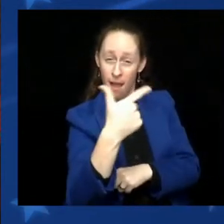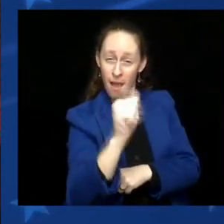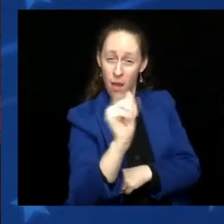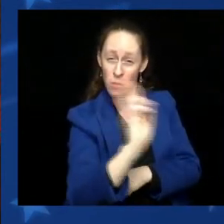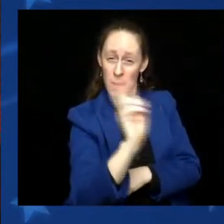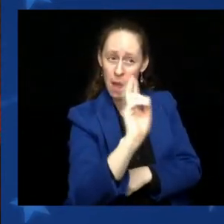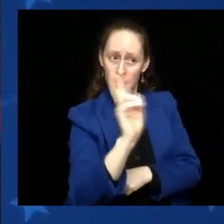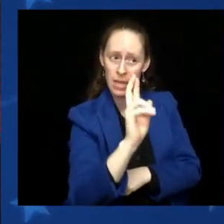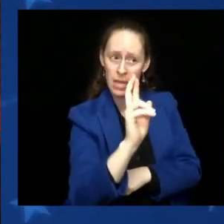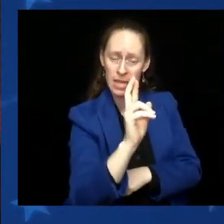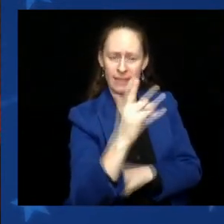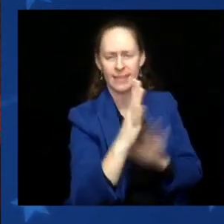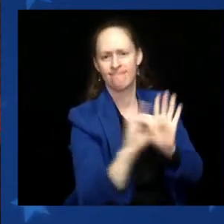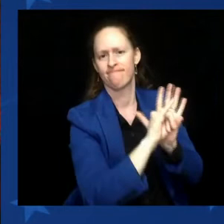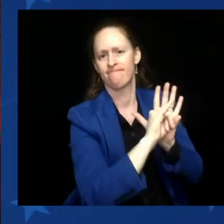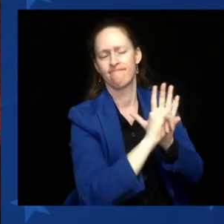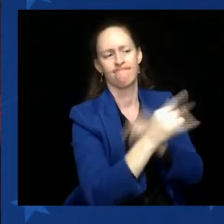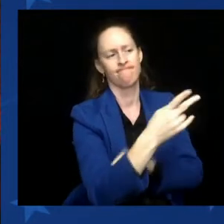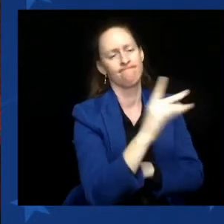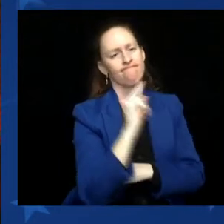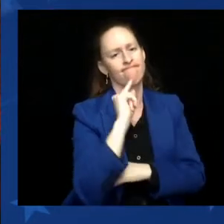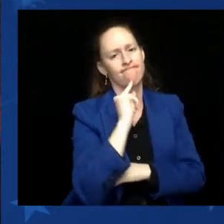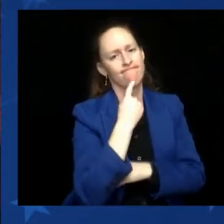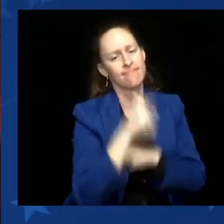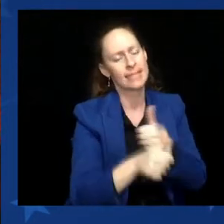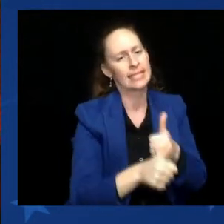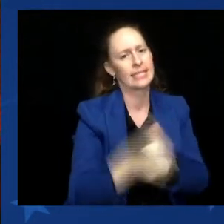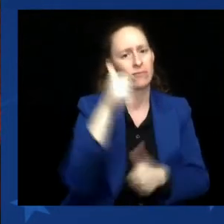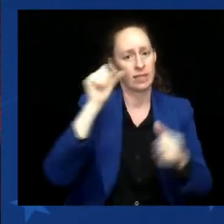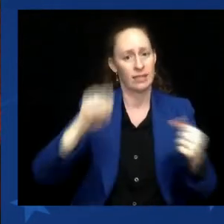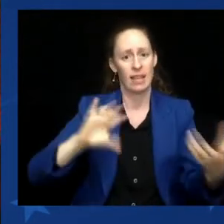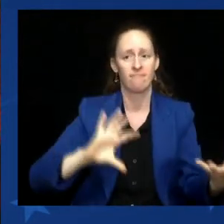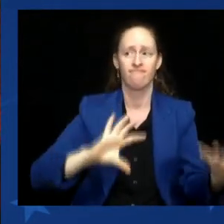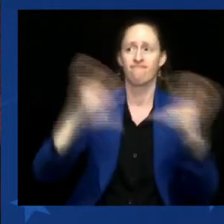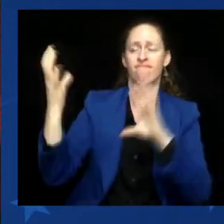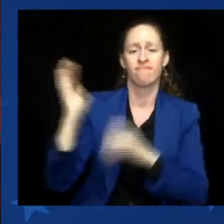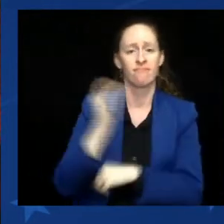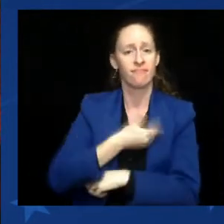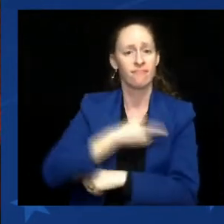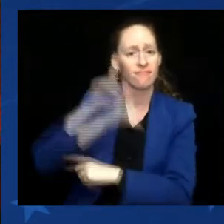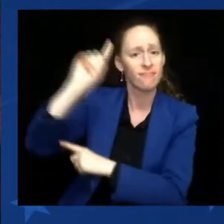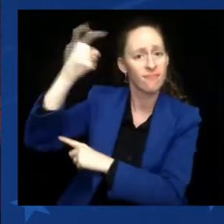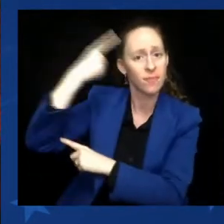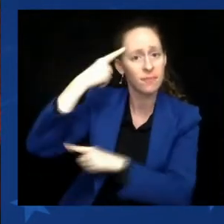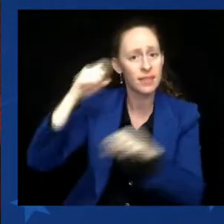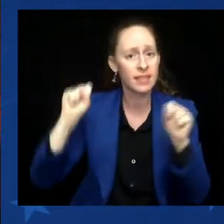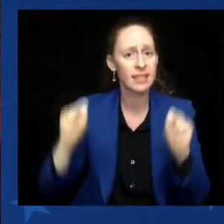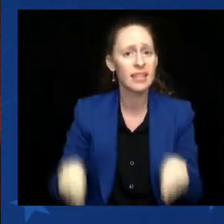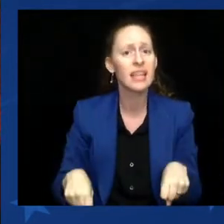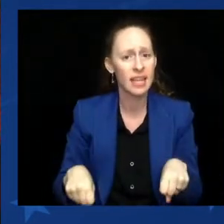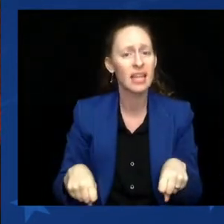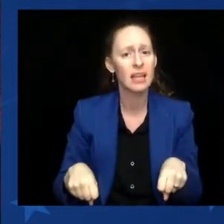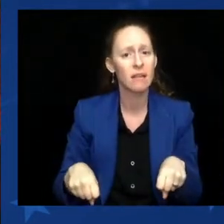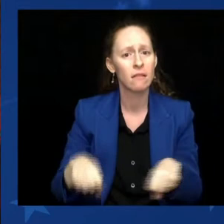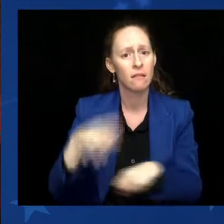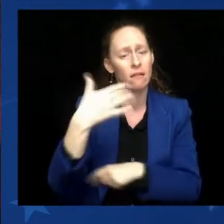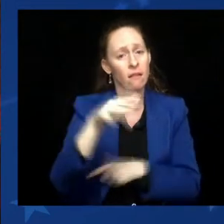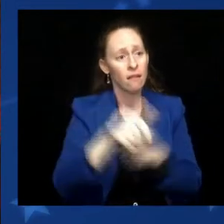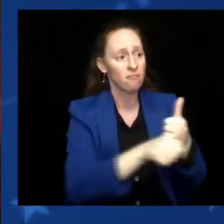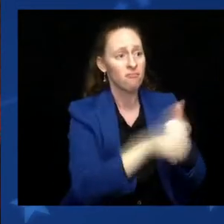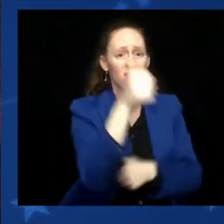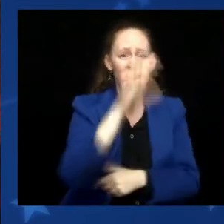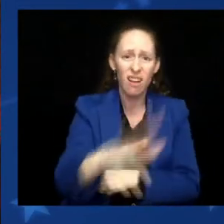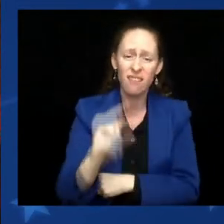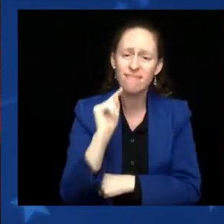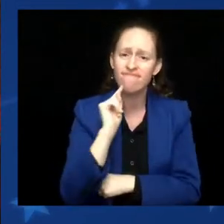But while the threat to American democracy is real, I want to say as clearly as we can, we are